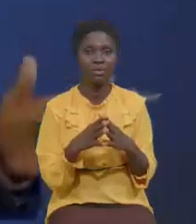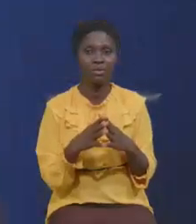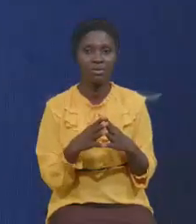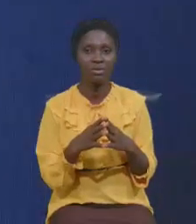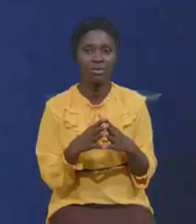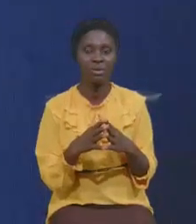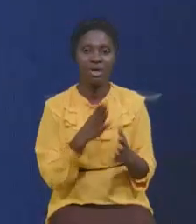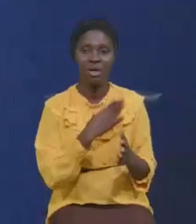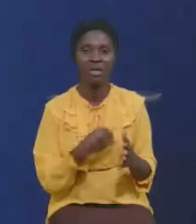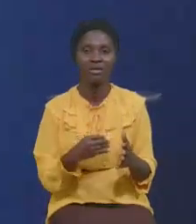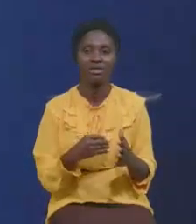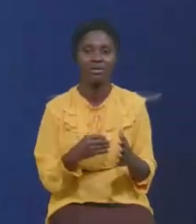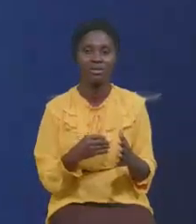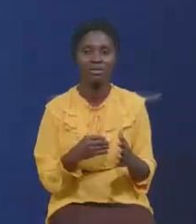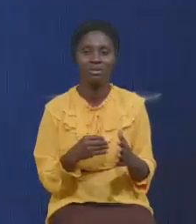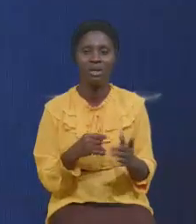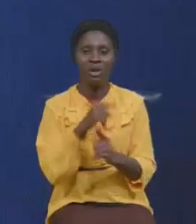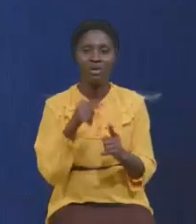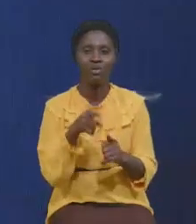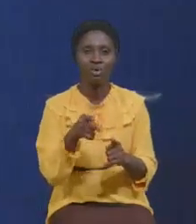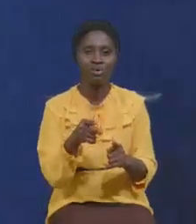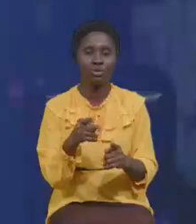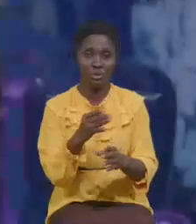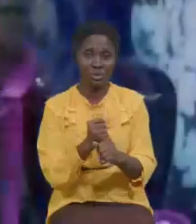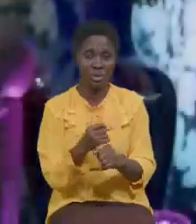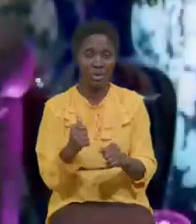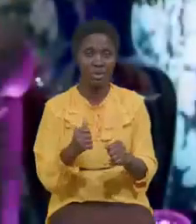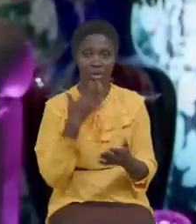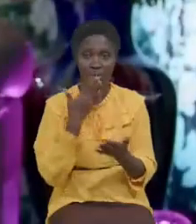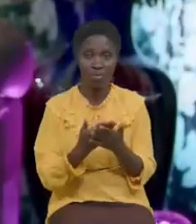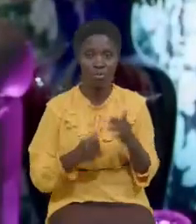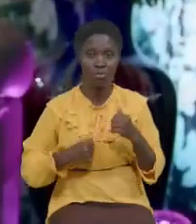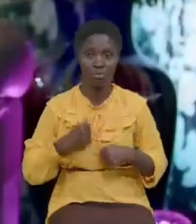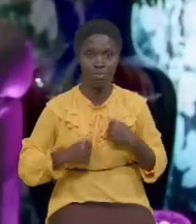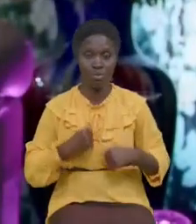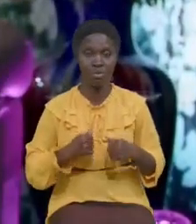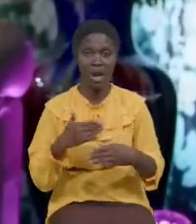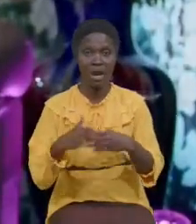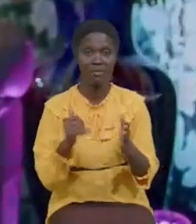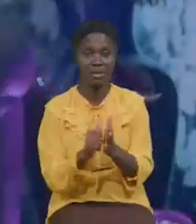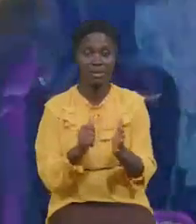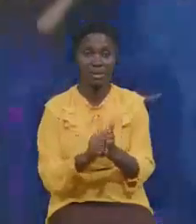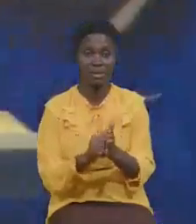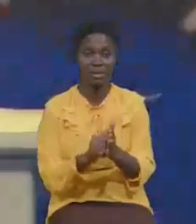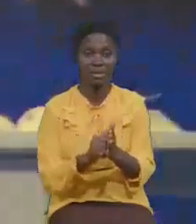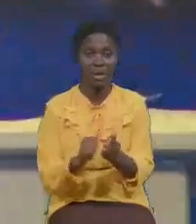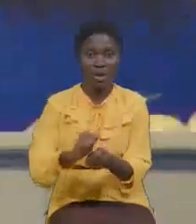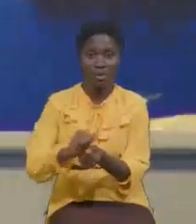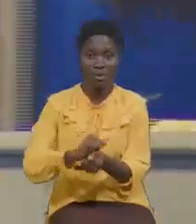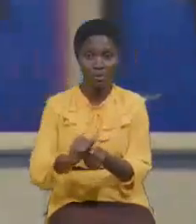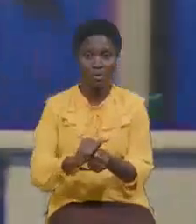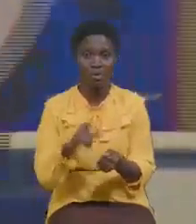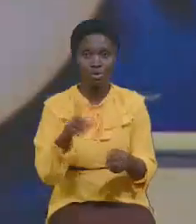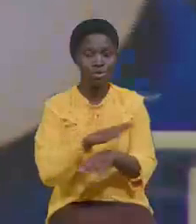good wash. And when you take a good wash, after that washing, you don't put on